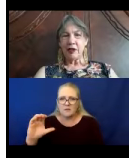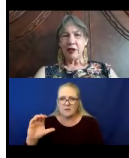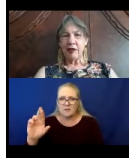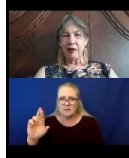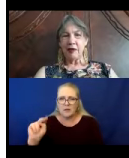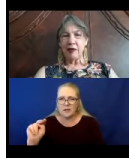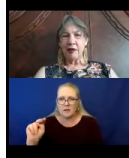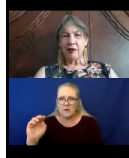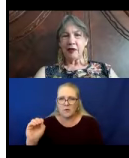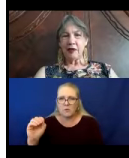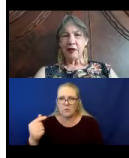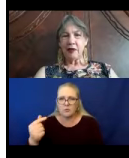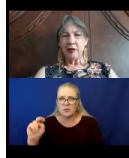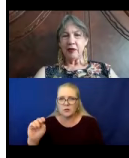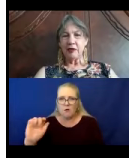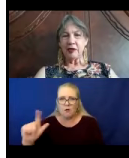phosphate